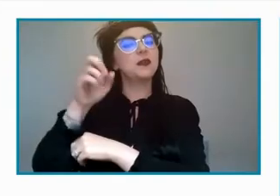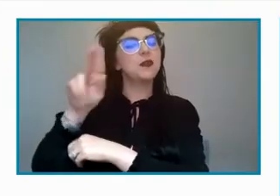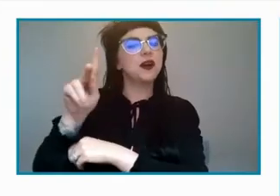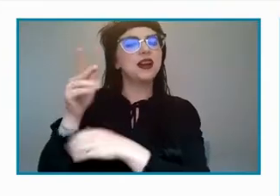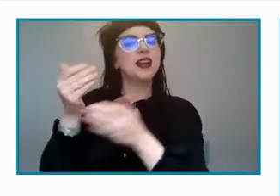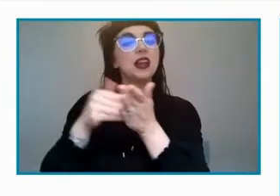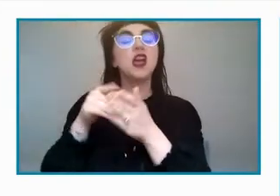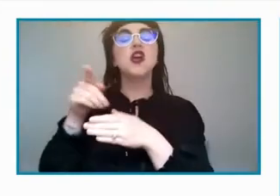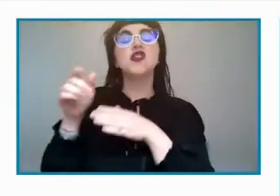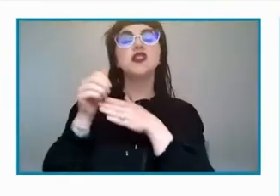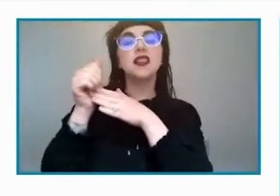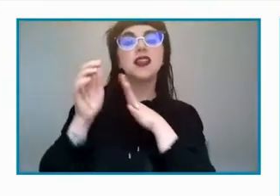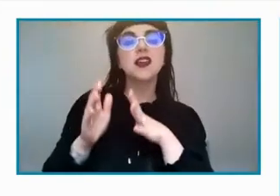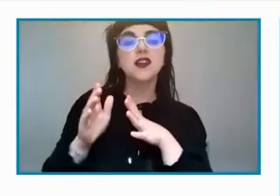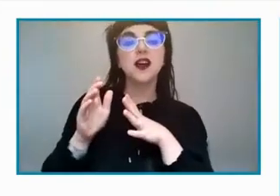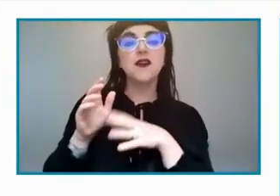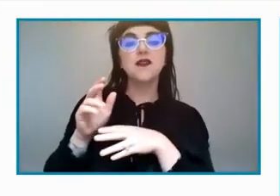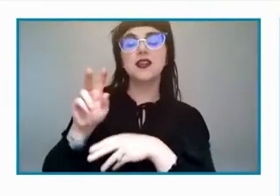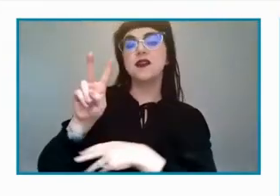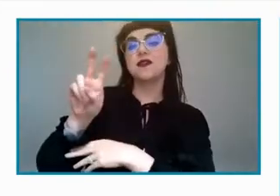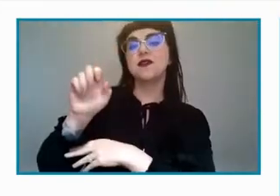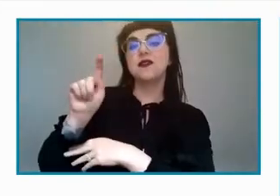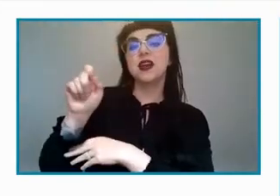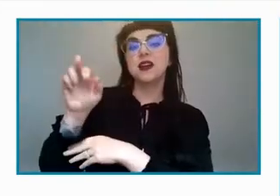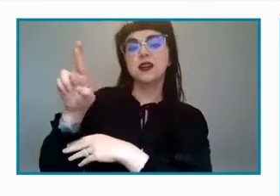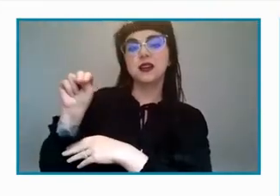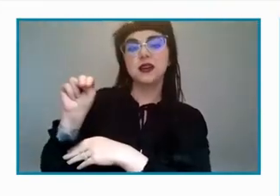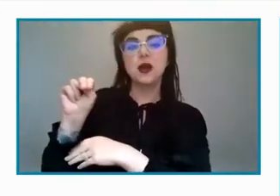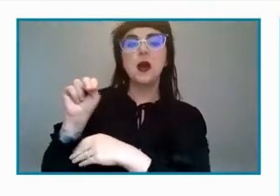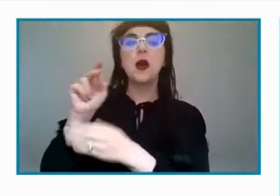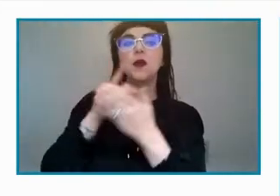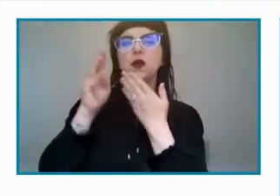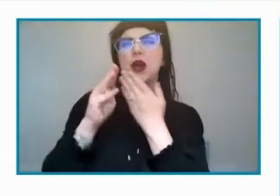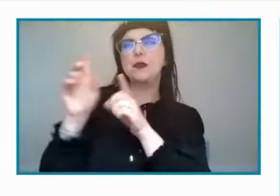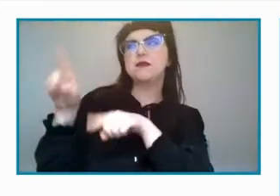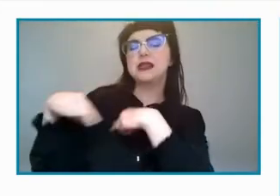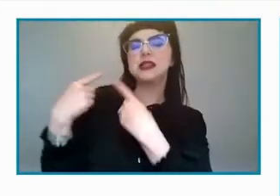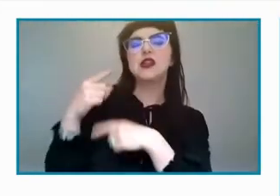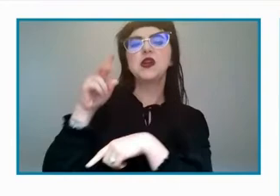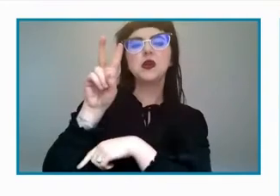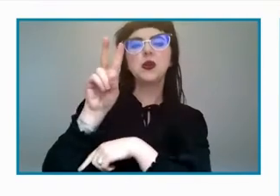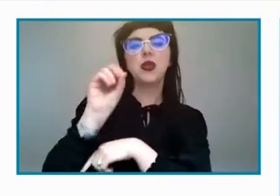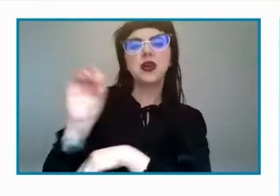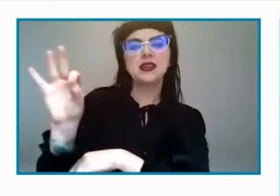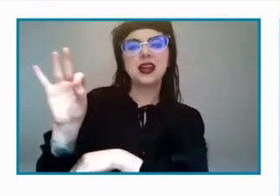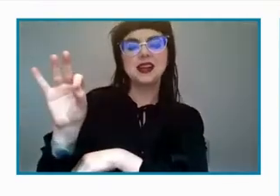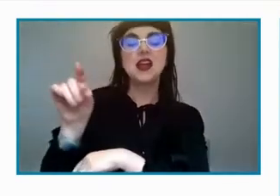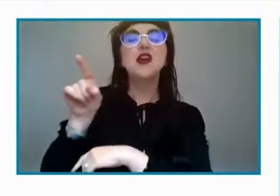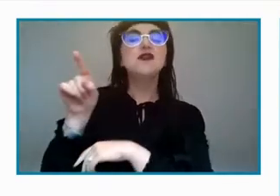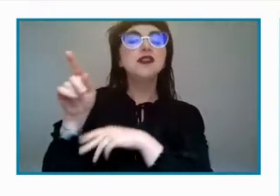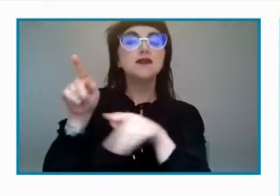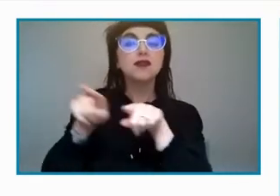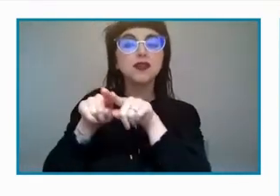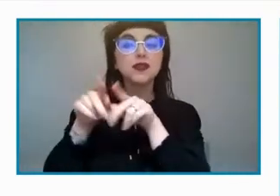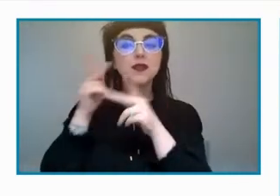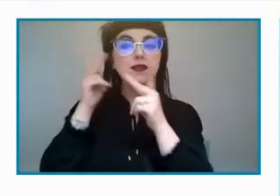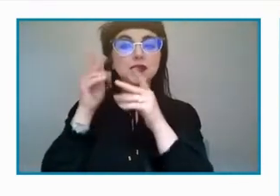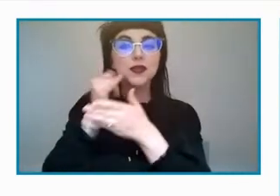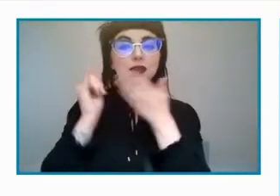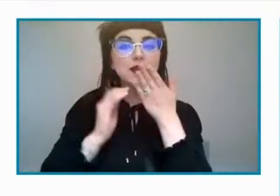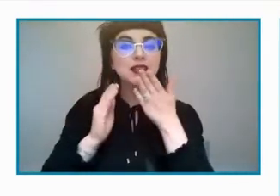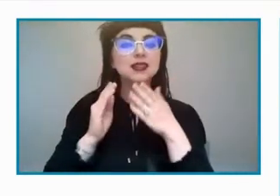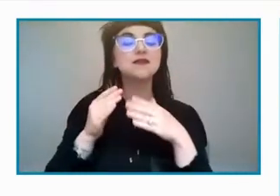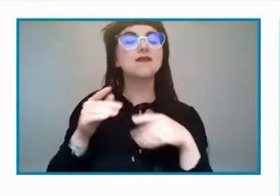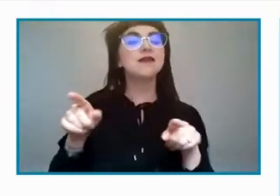program since it began in 2009. She is also a visual artist. And finally, we have Denise Knebel,